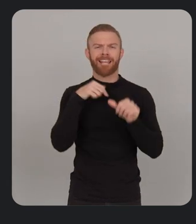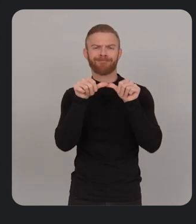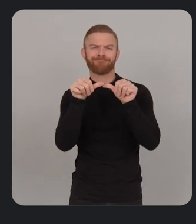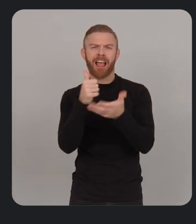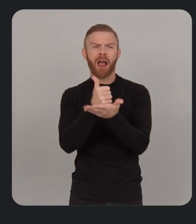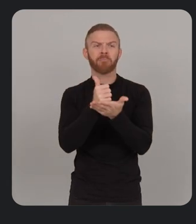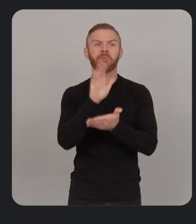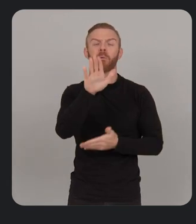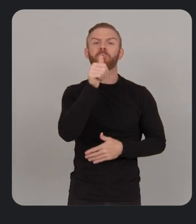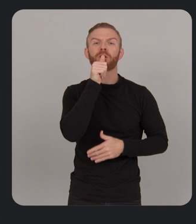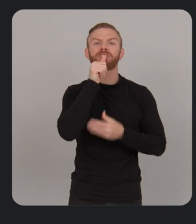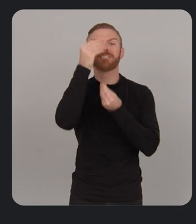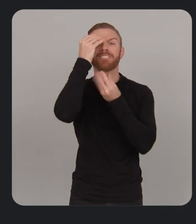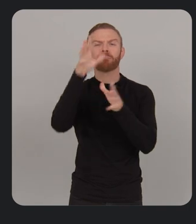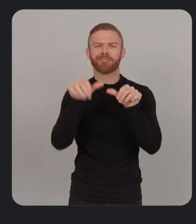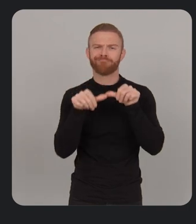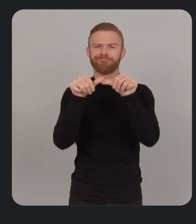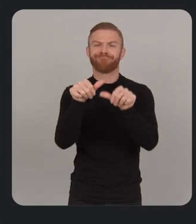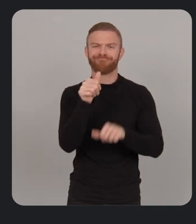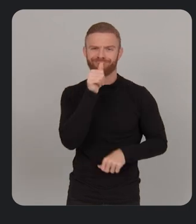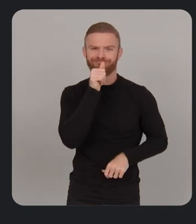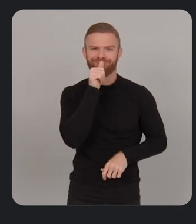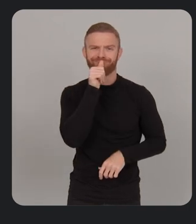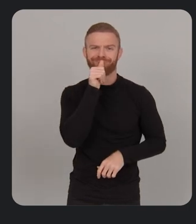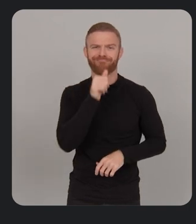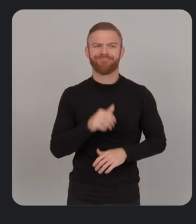stay just that personal